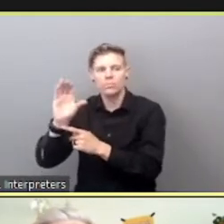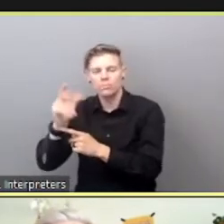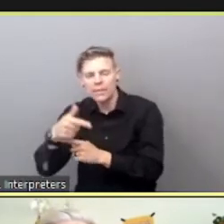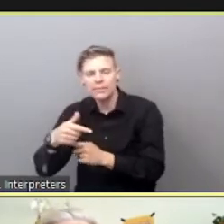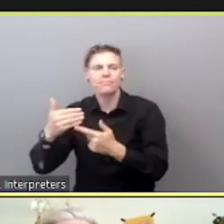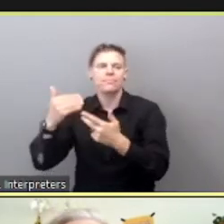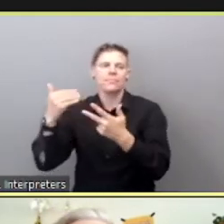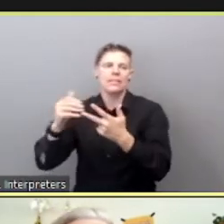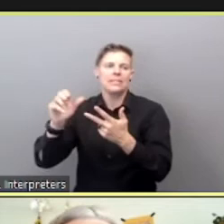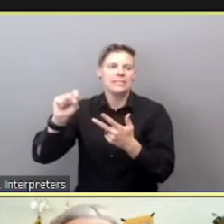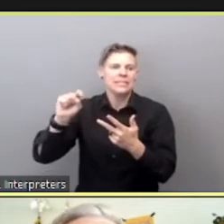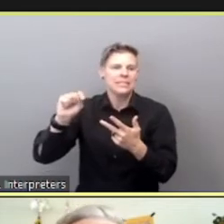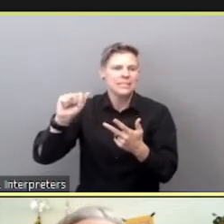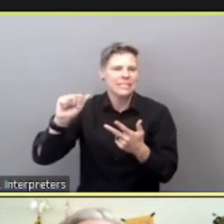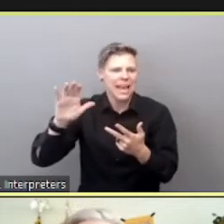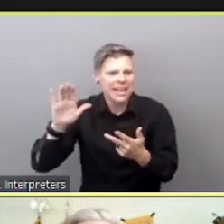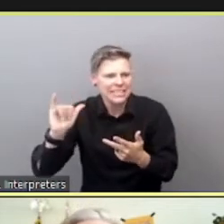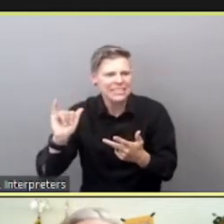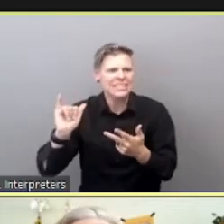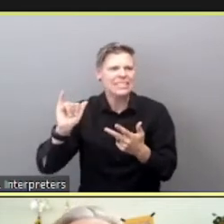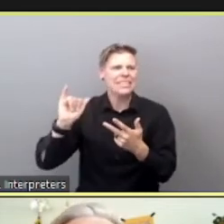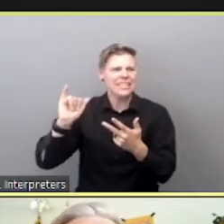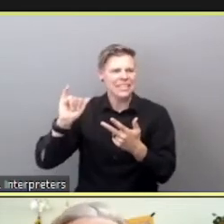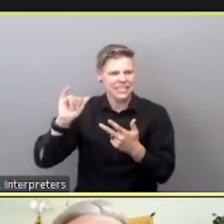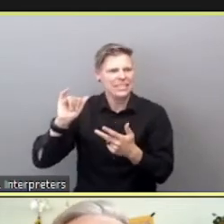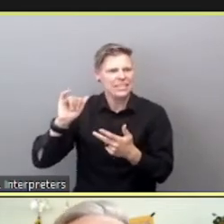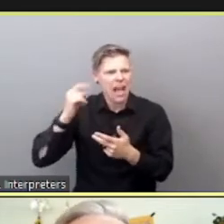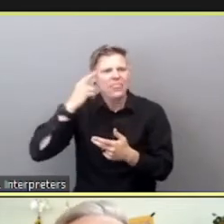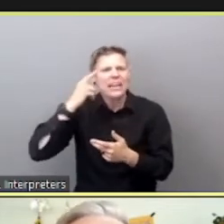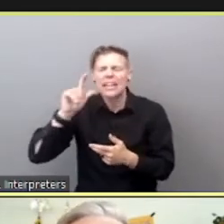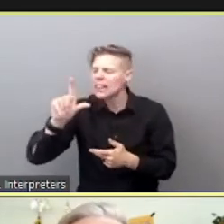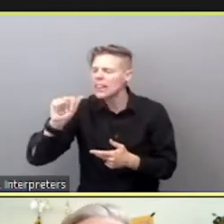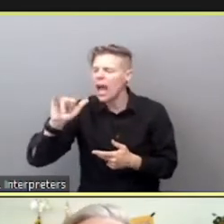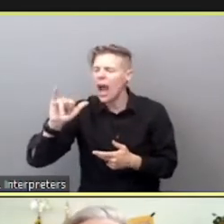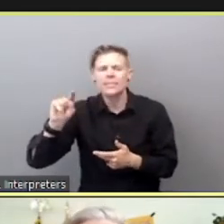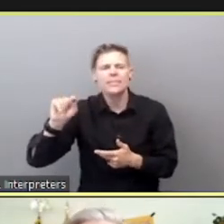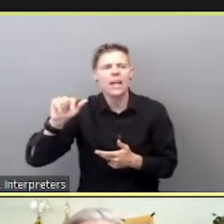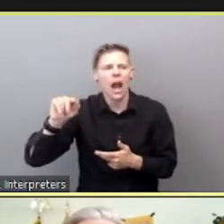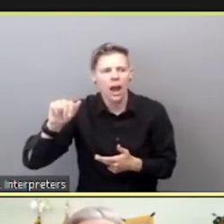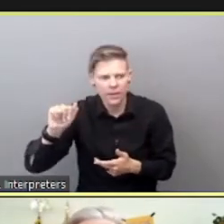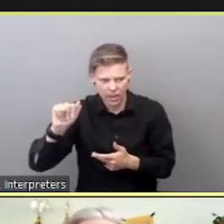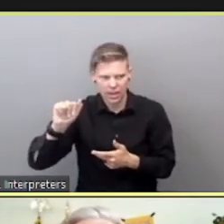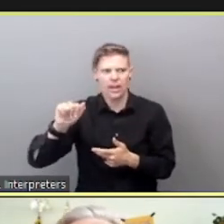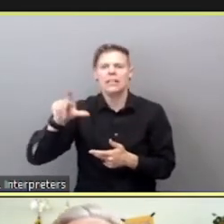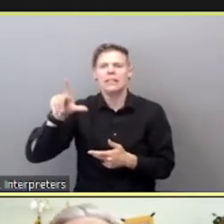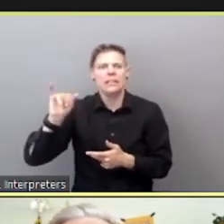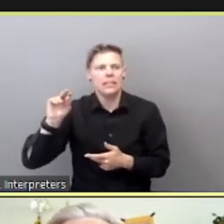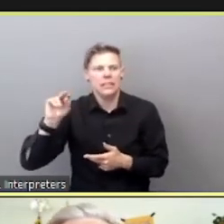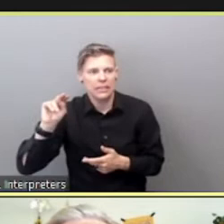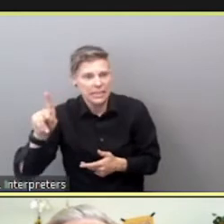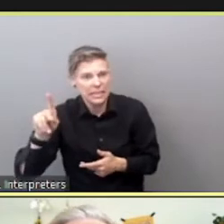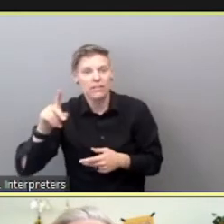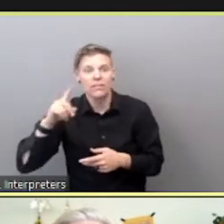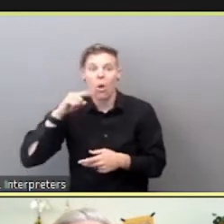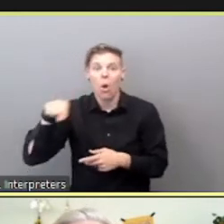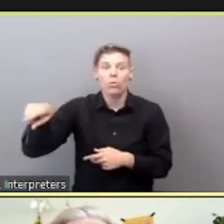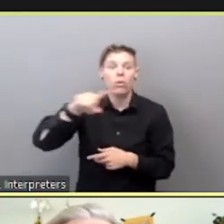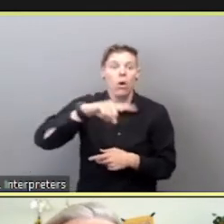it's Tanya Yellick. And so thanks to all of you who've worked so hard to give life-saving